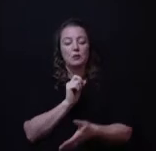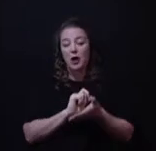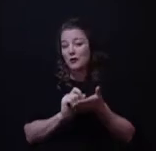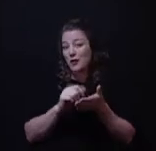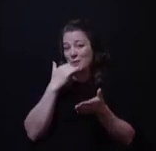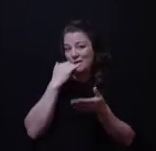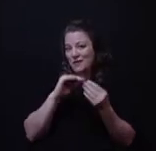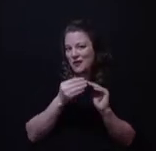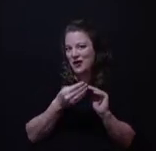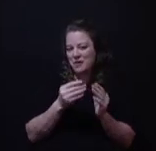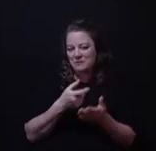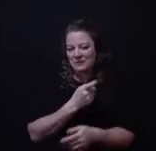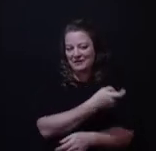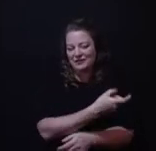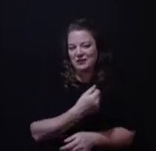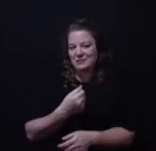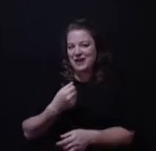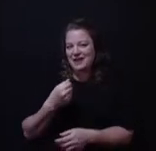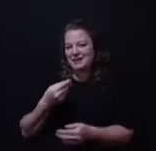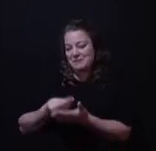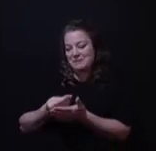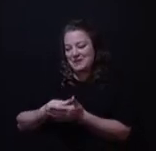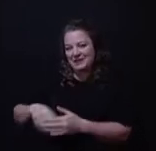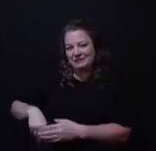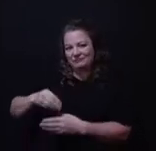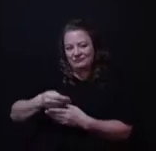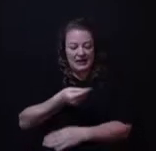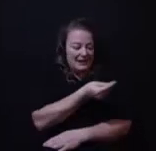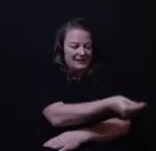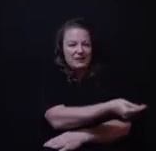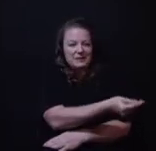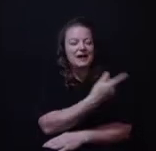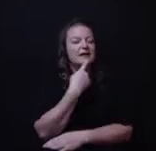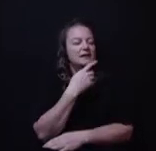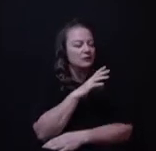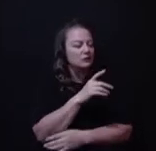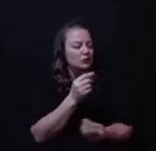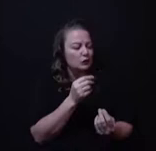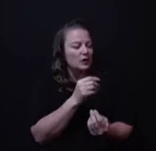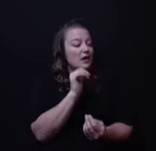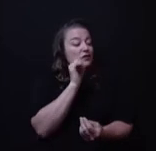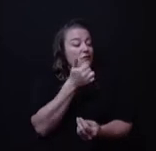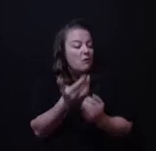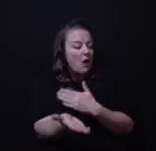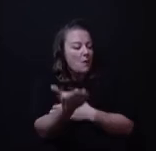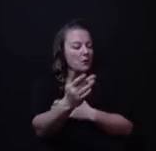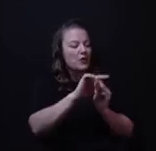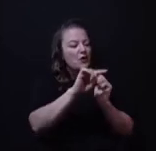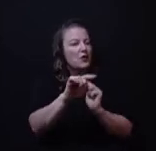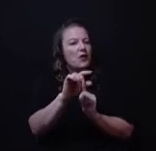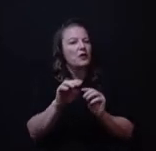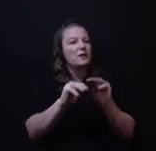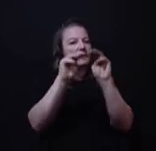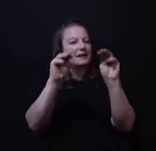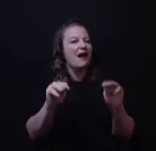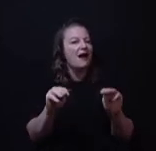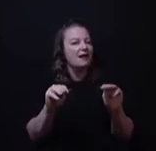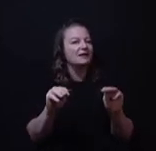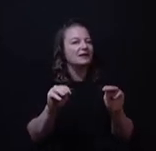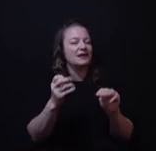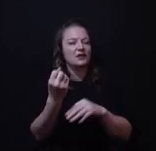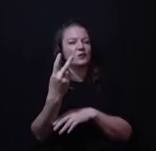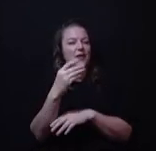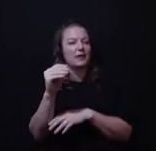in my pocket. I pulled out 20 bucks. I said, here, this is what I want you to do. Tomorrow morning, I want you to go to the McDonald's on the corner of 12th and